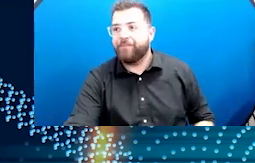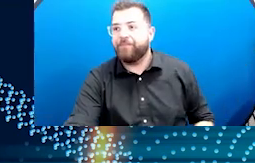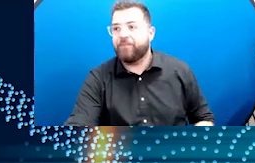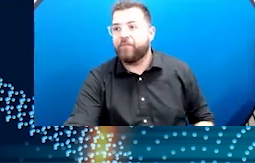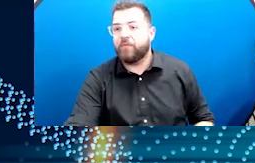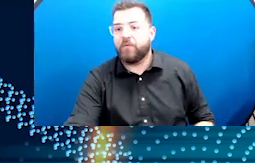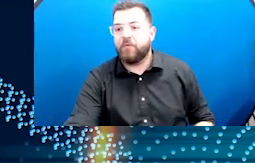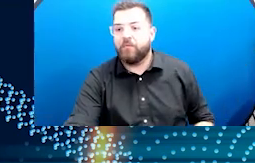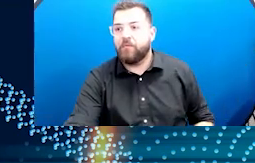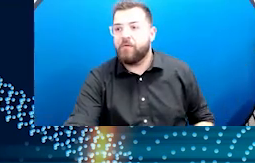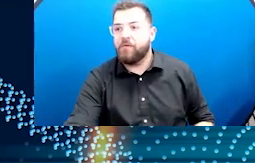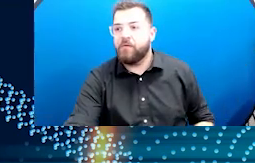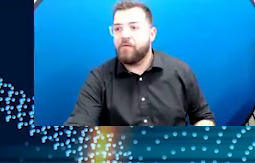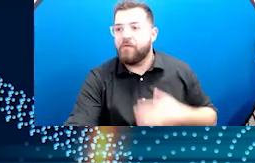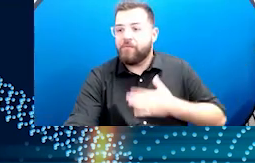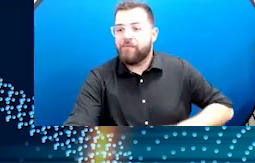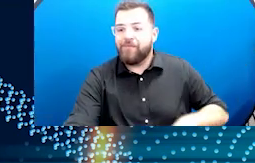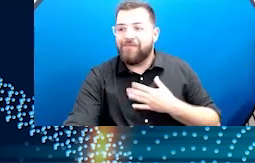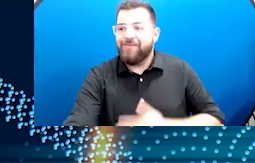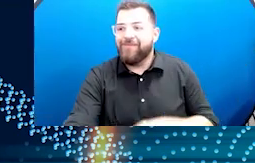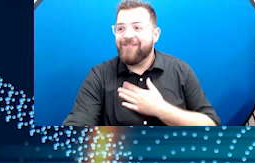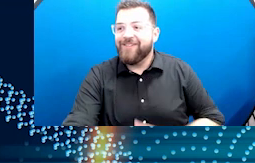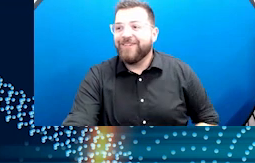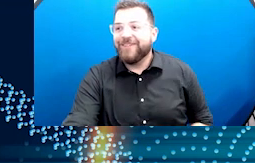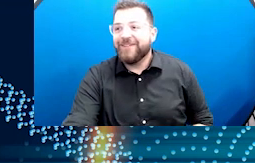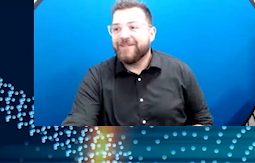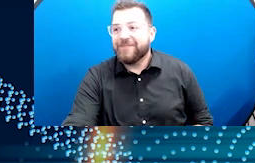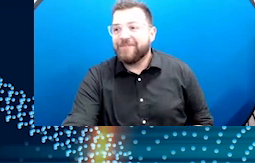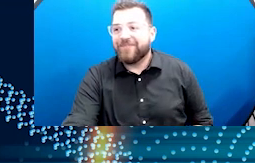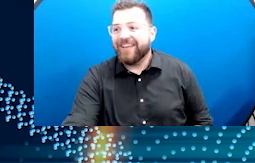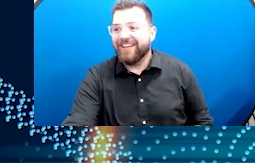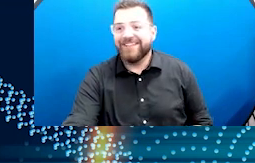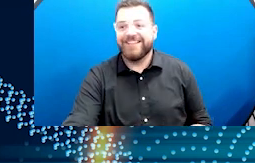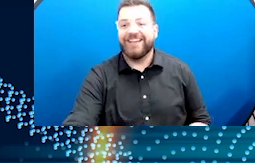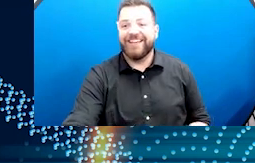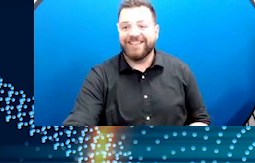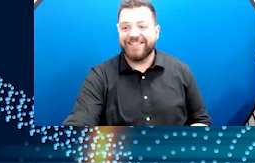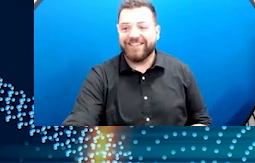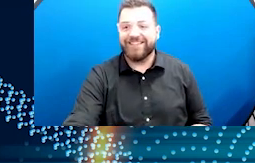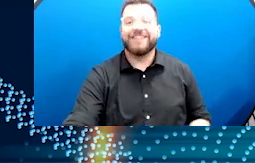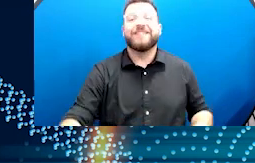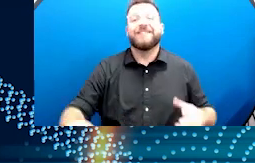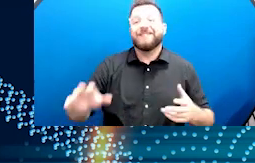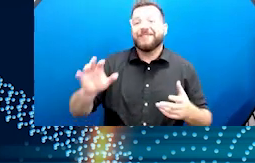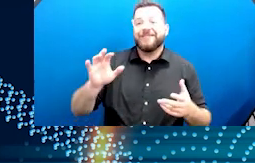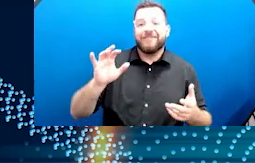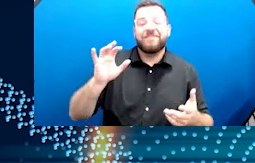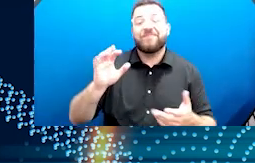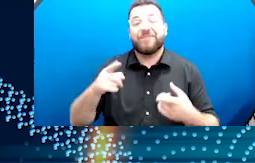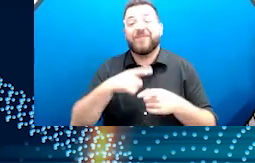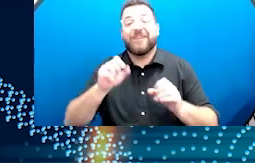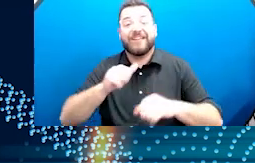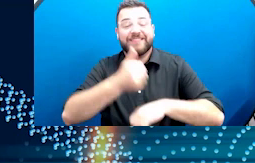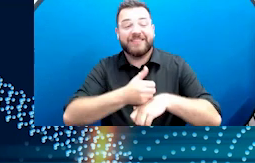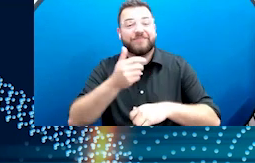See, and so for example, Boomi, that's like one of those tools. You can sign up for free, create your music and